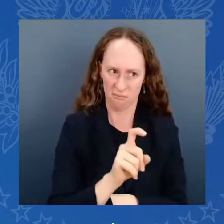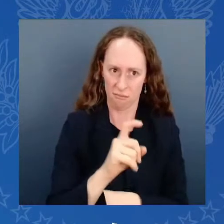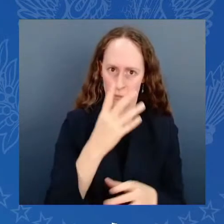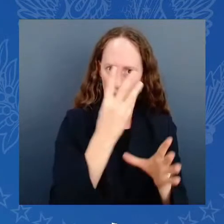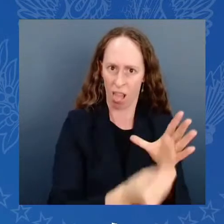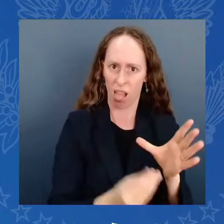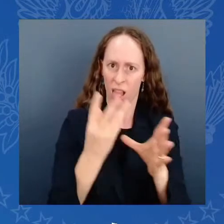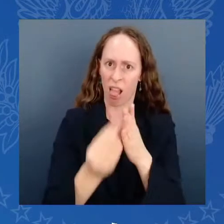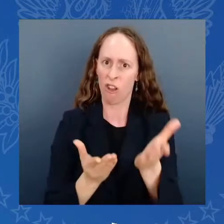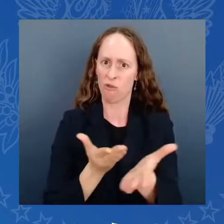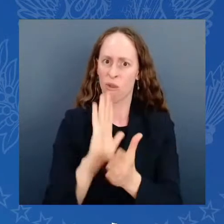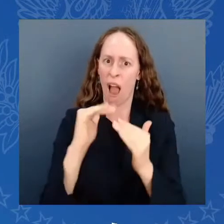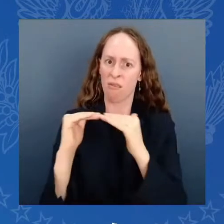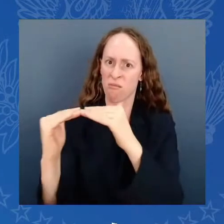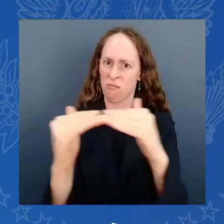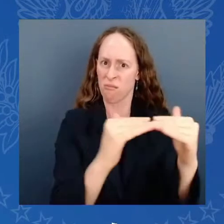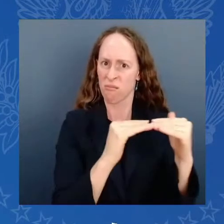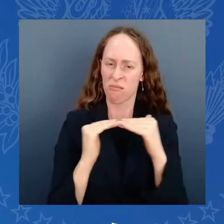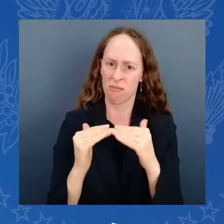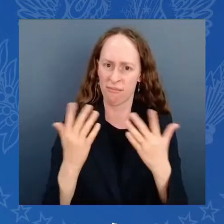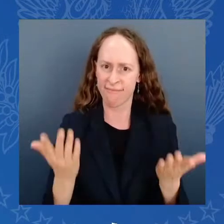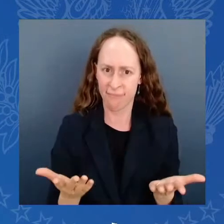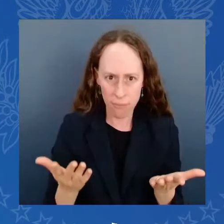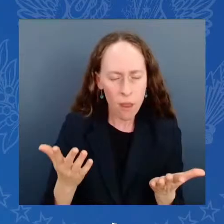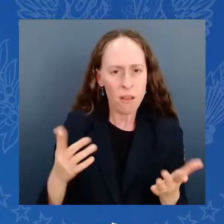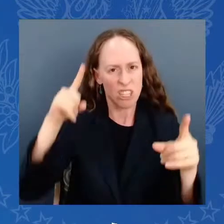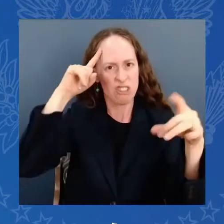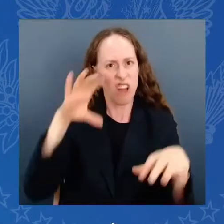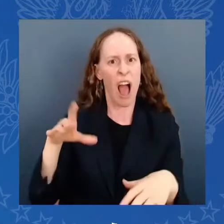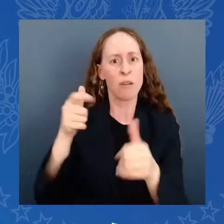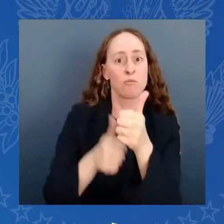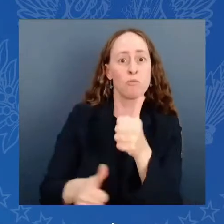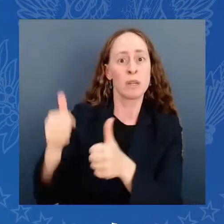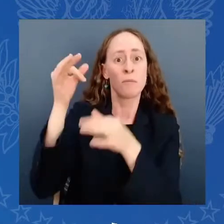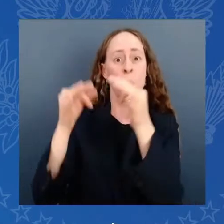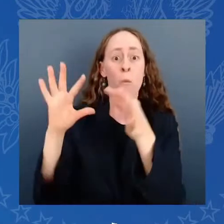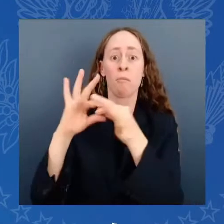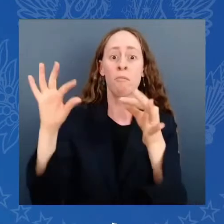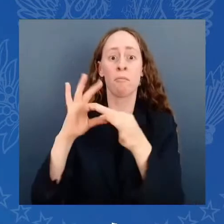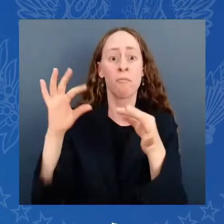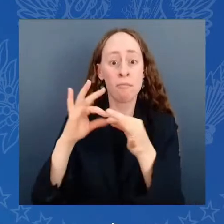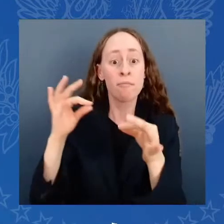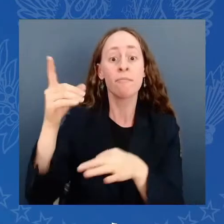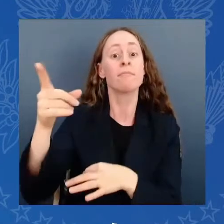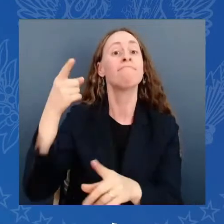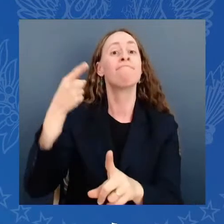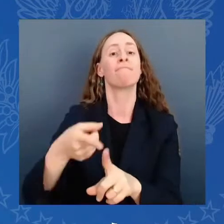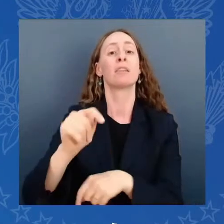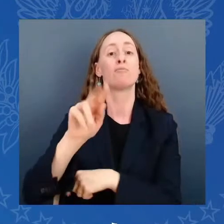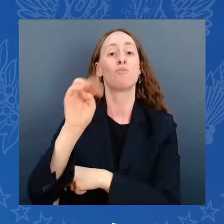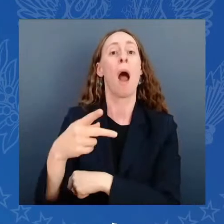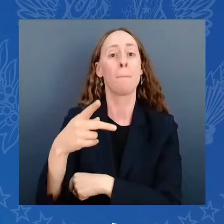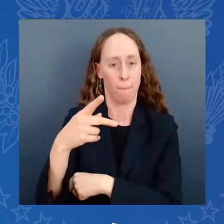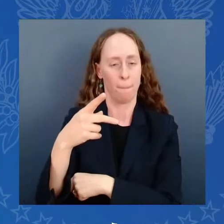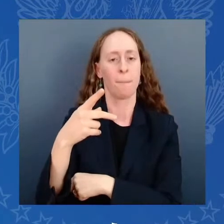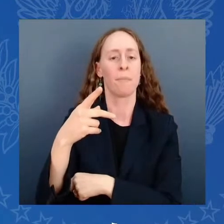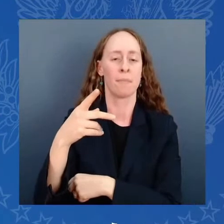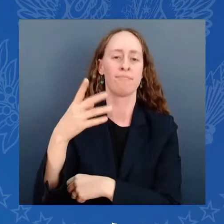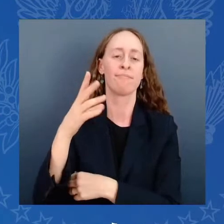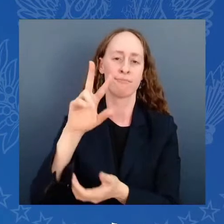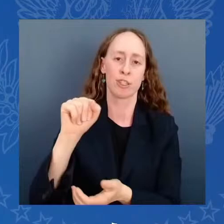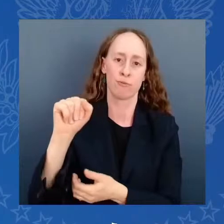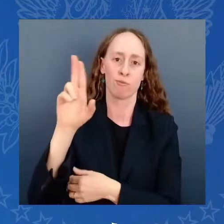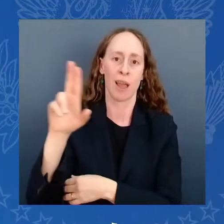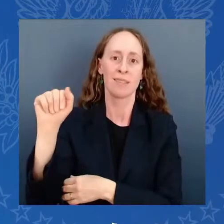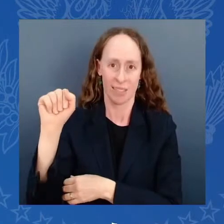Court established in Trump versus the United States a dangerous precedent. They ruled, as you know, that